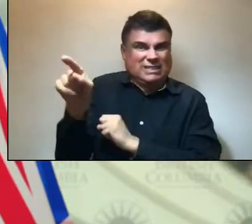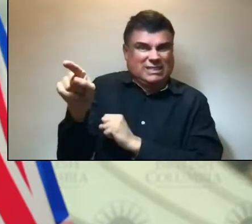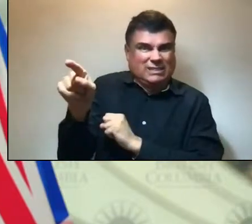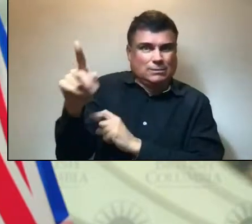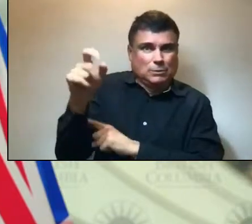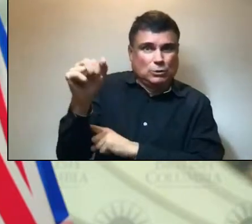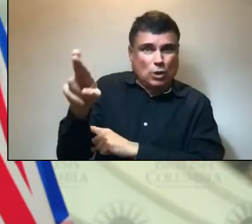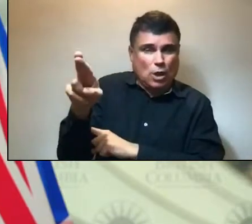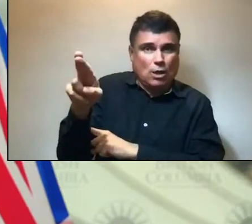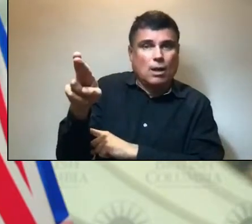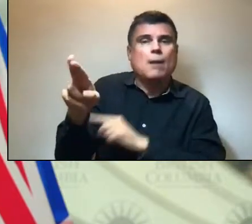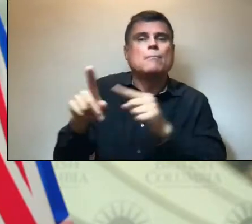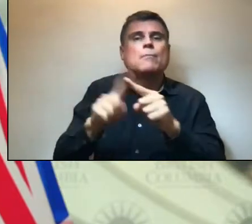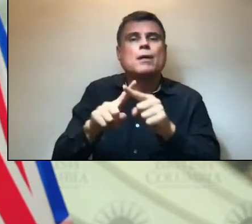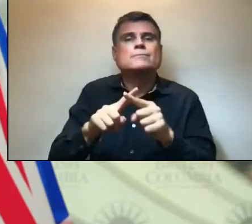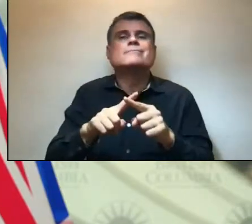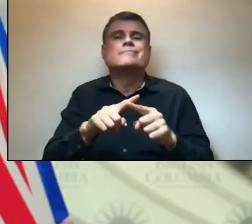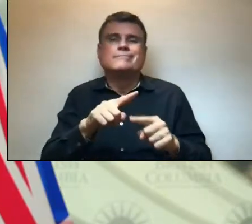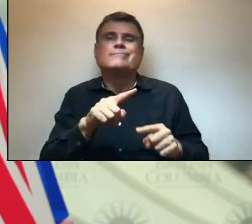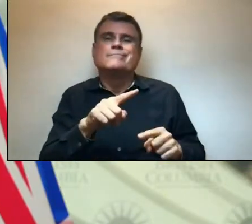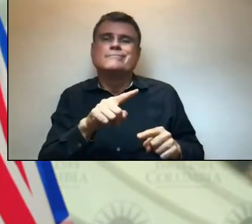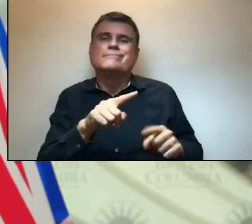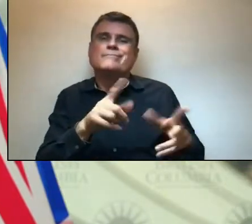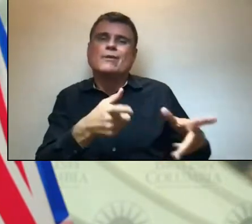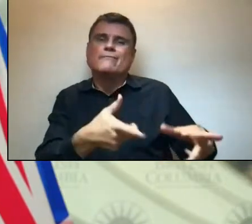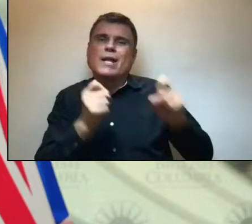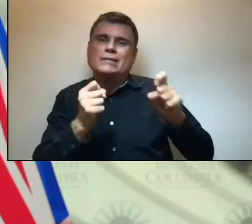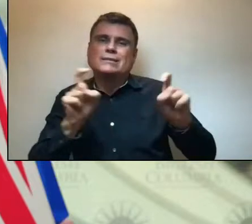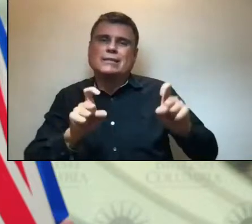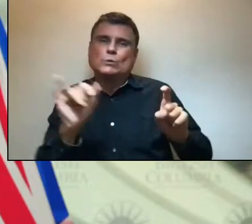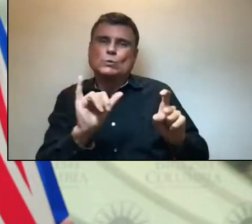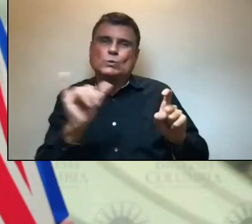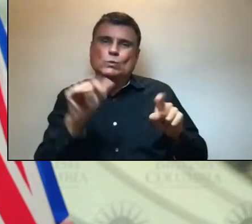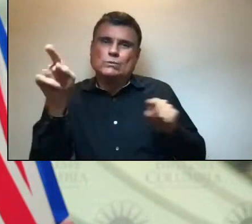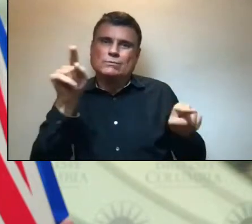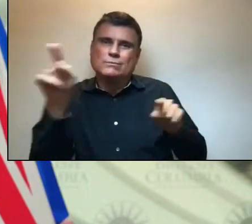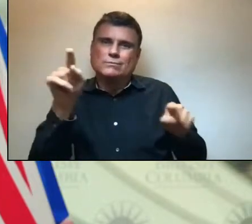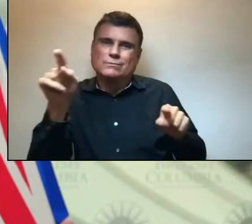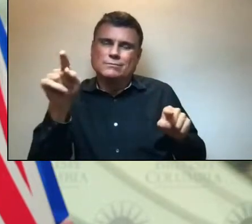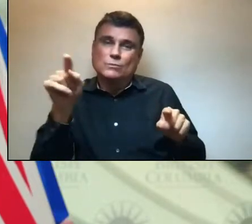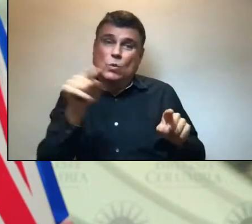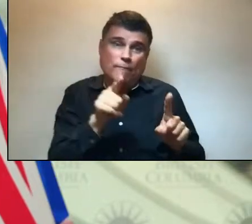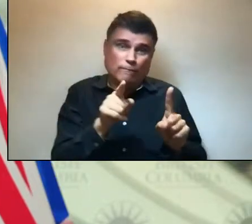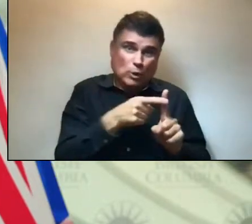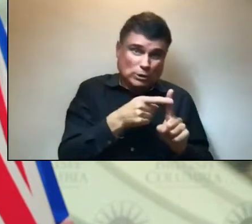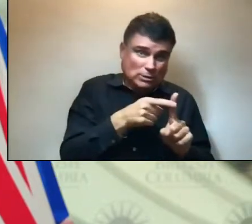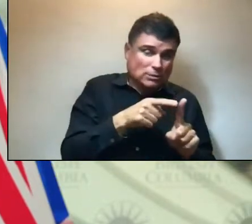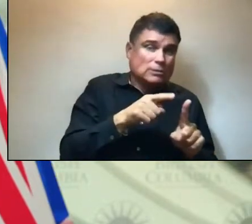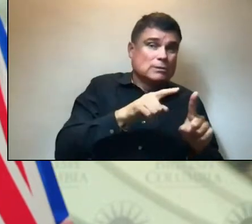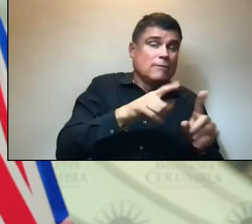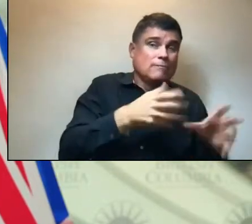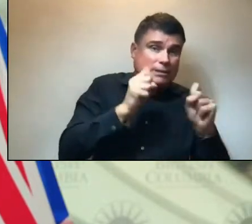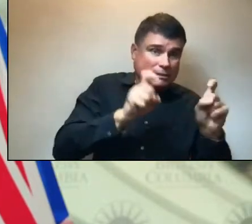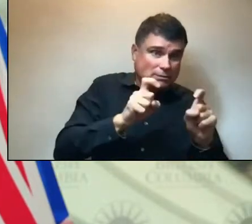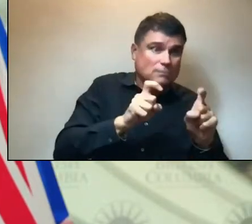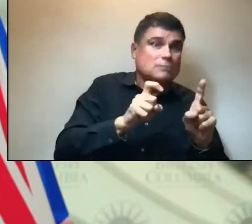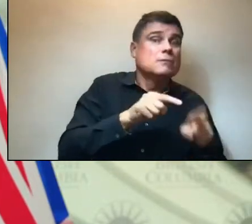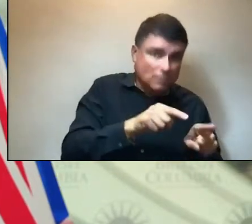being done at a very significant rate in the province of BC, and those tests are where we get our regular numbers